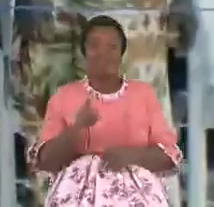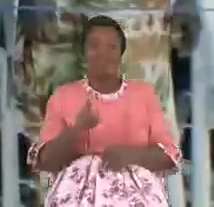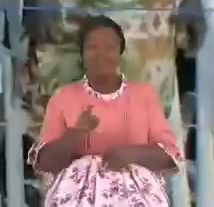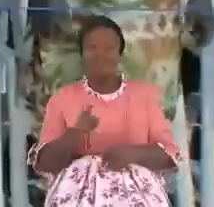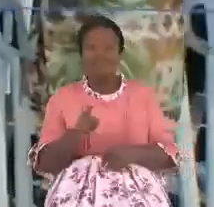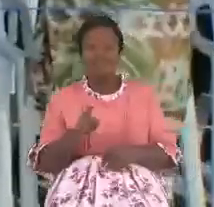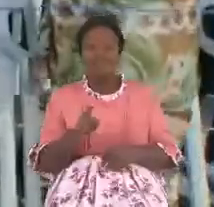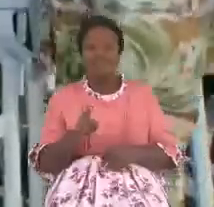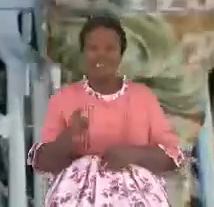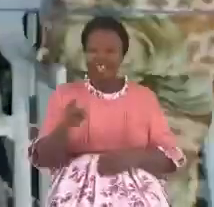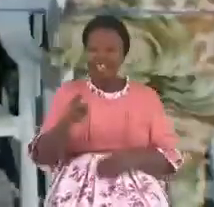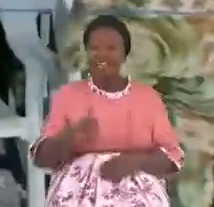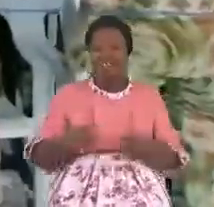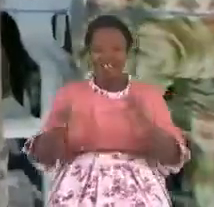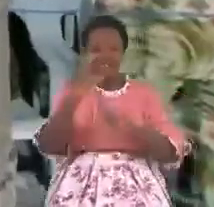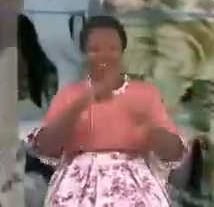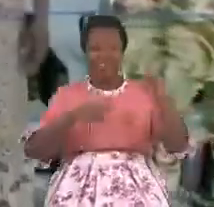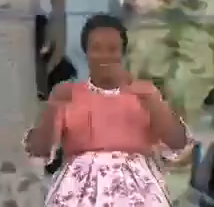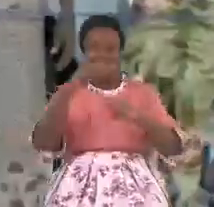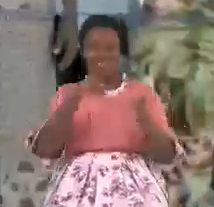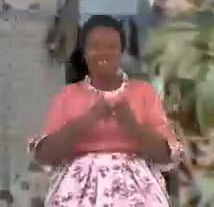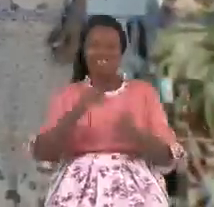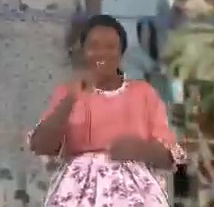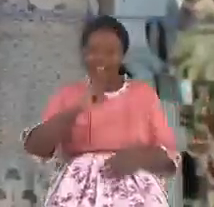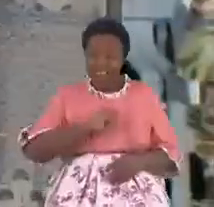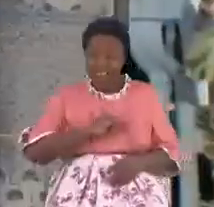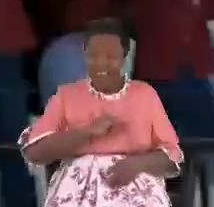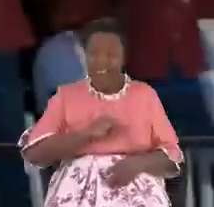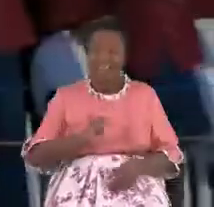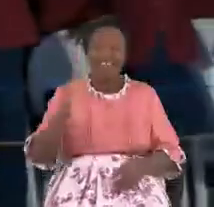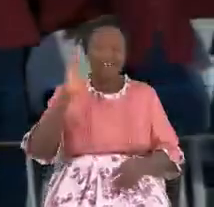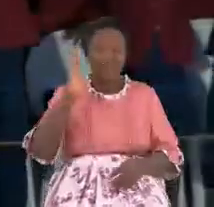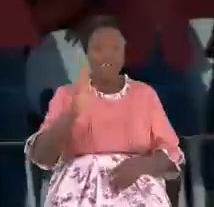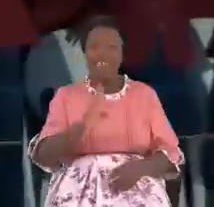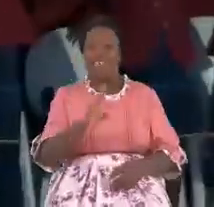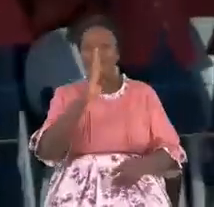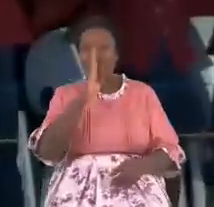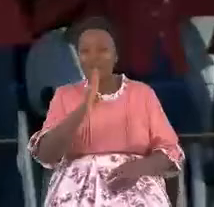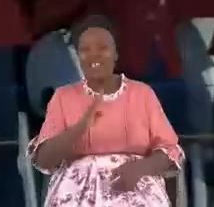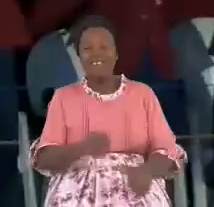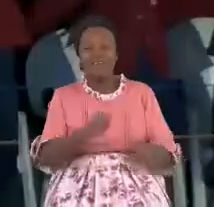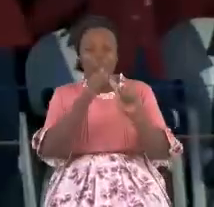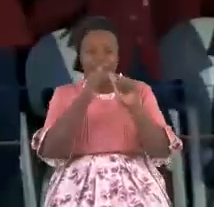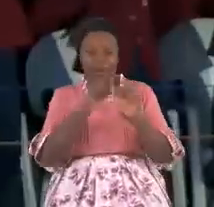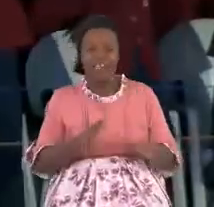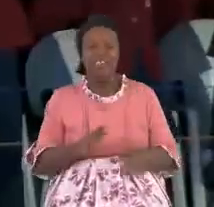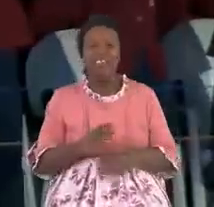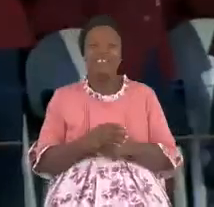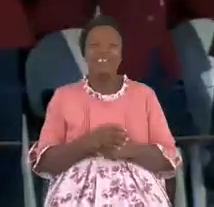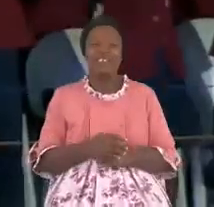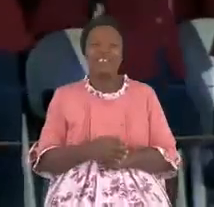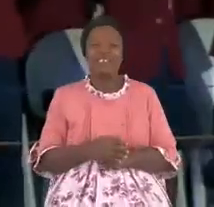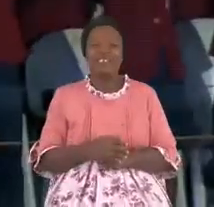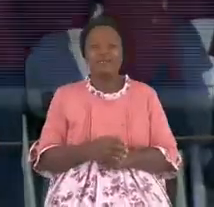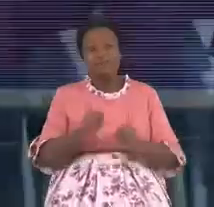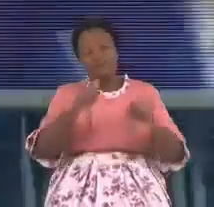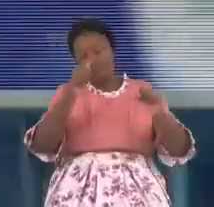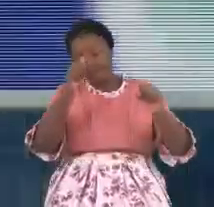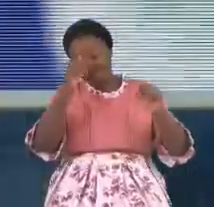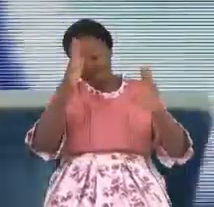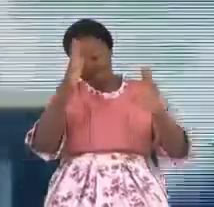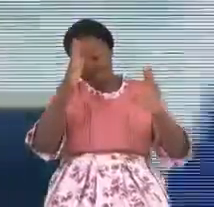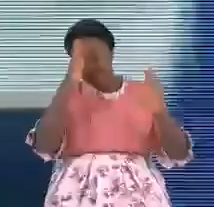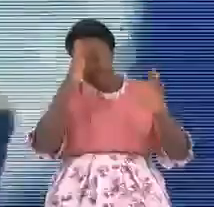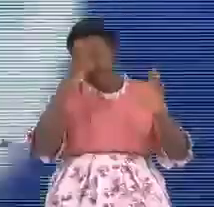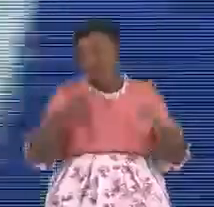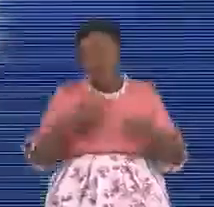I'll be blessed. I will be blessed. Father, we thank